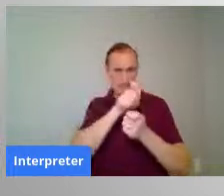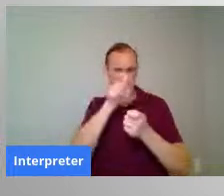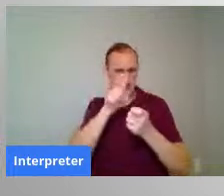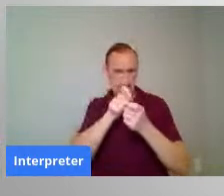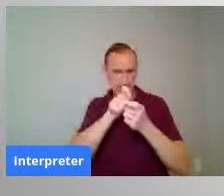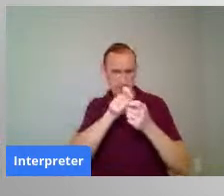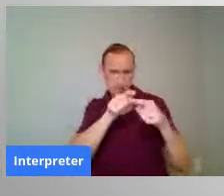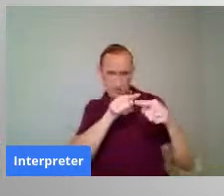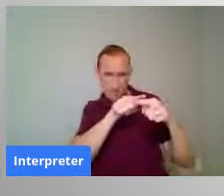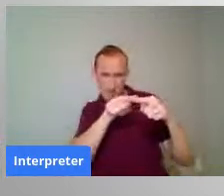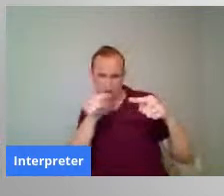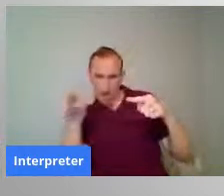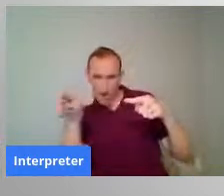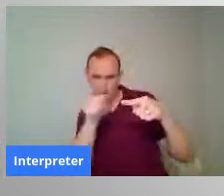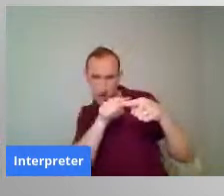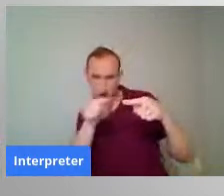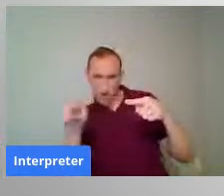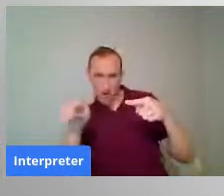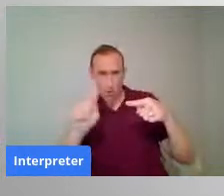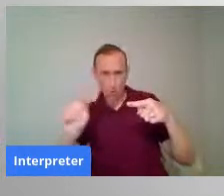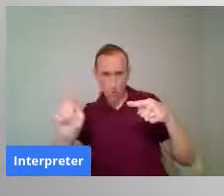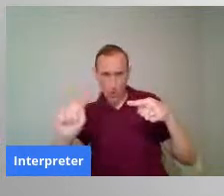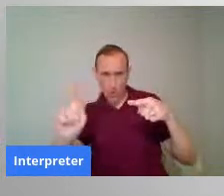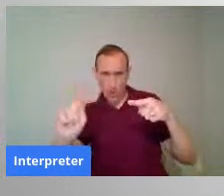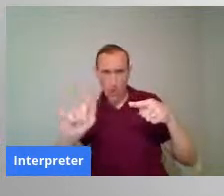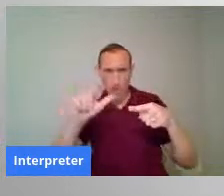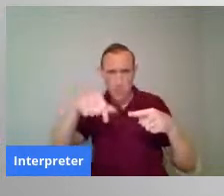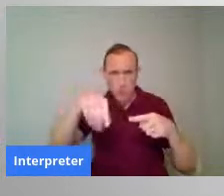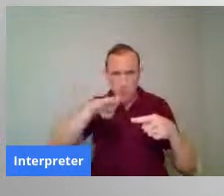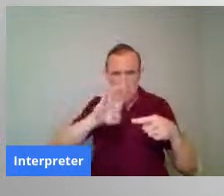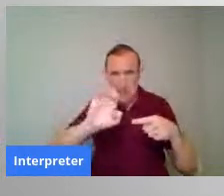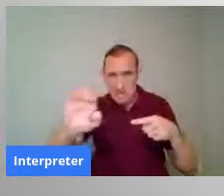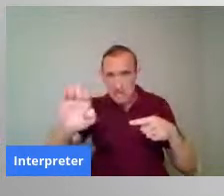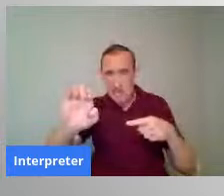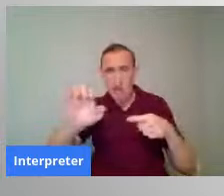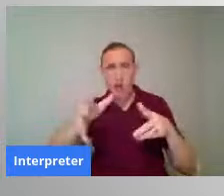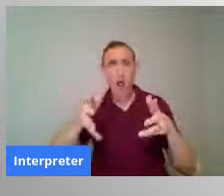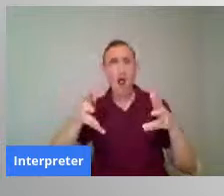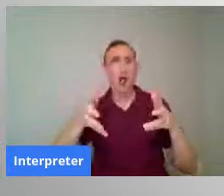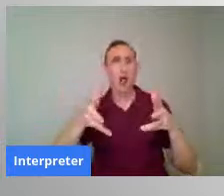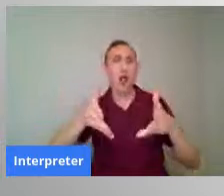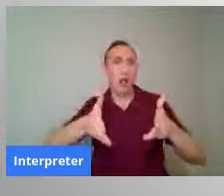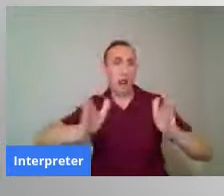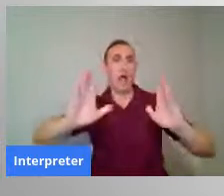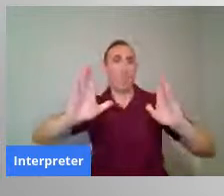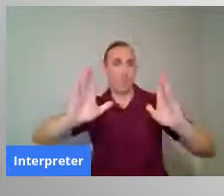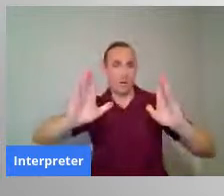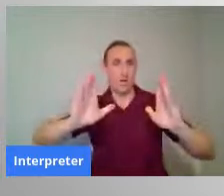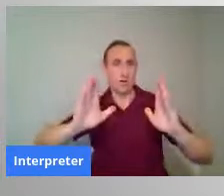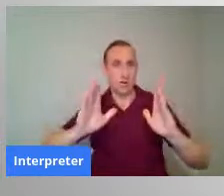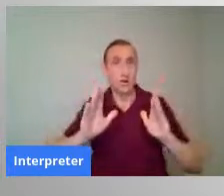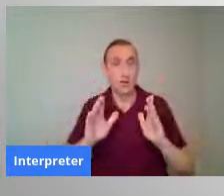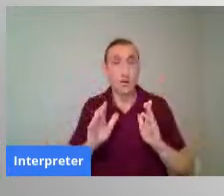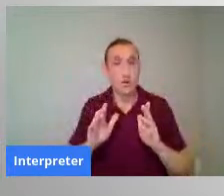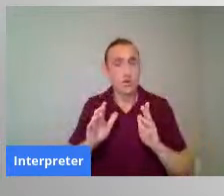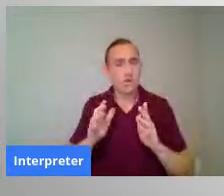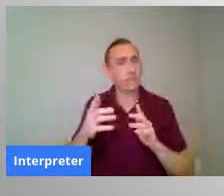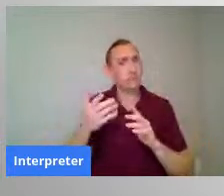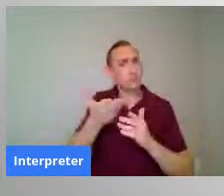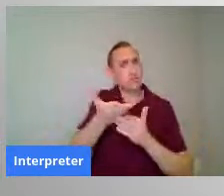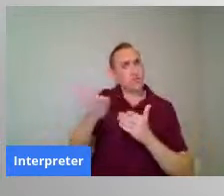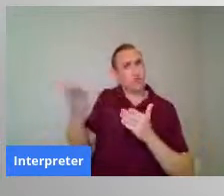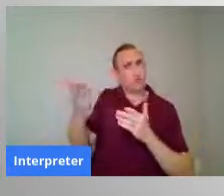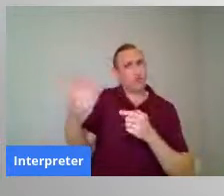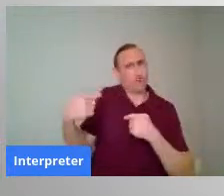revenue is this QBE allotment reduction. And for those of you that have been around for the